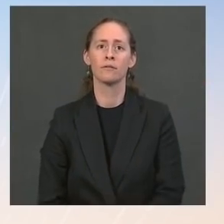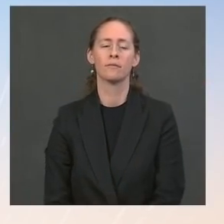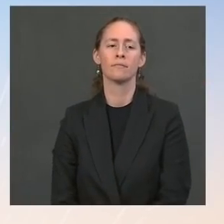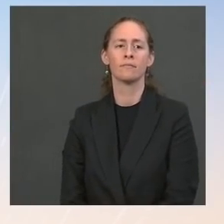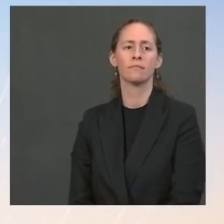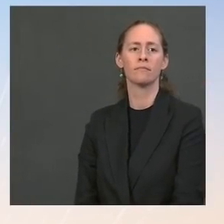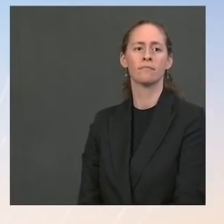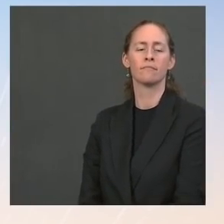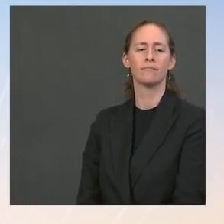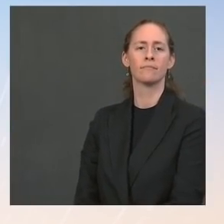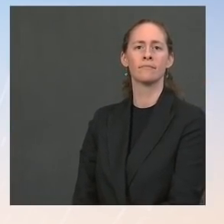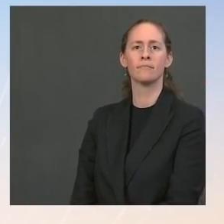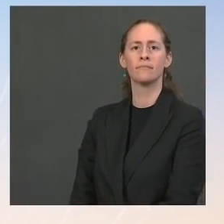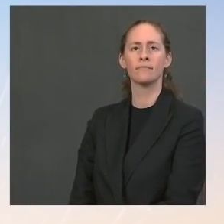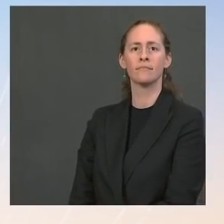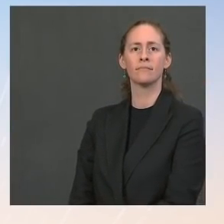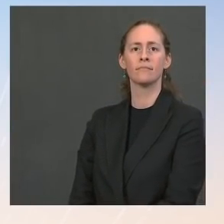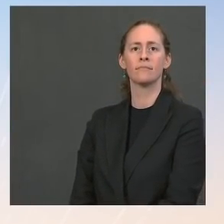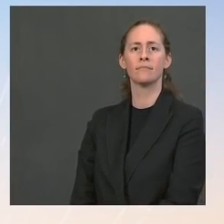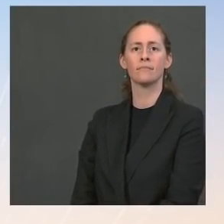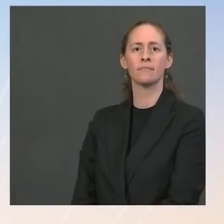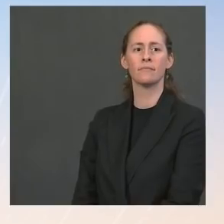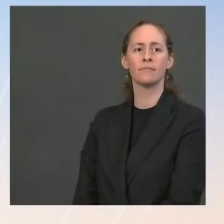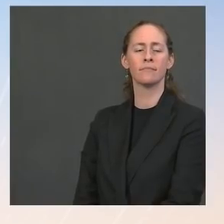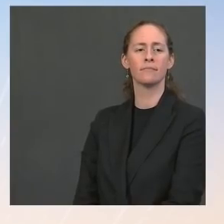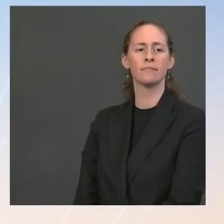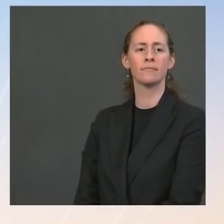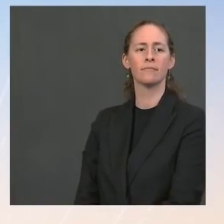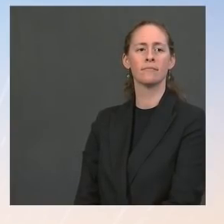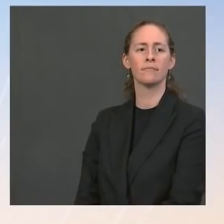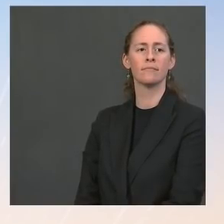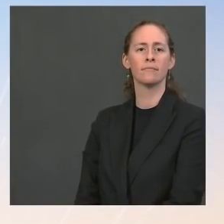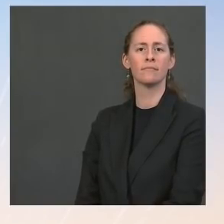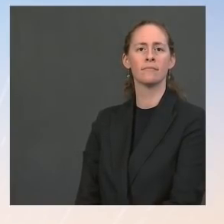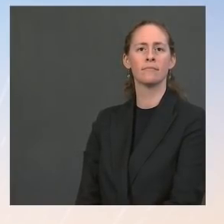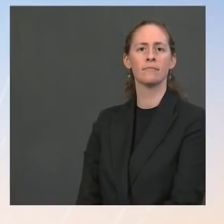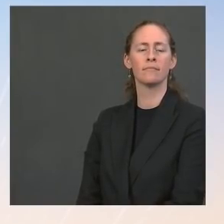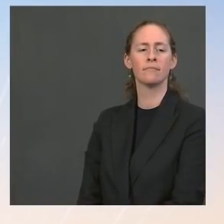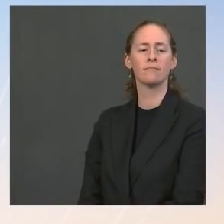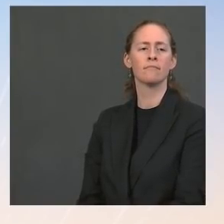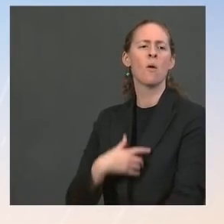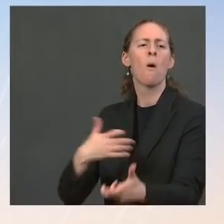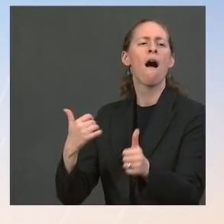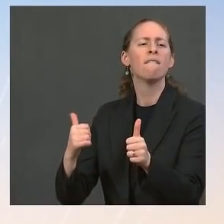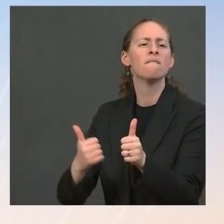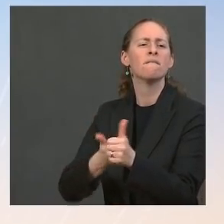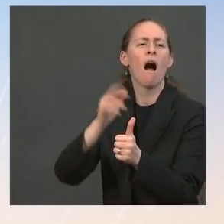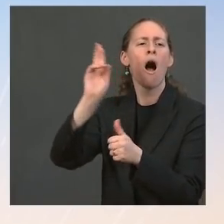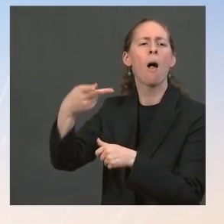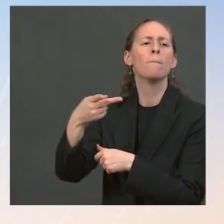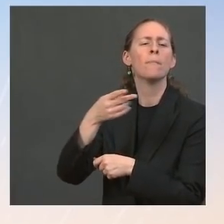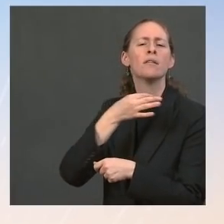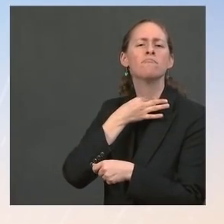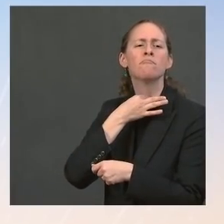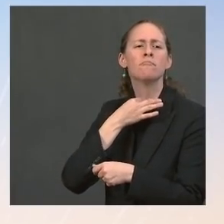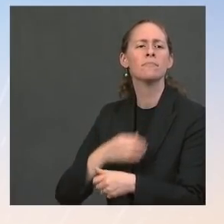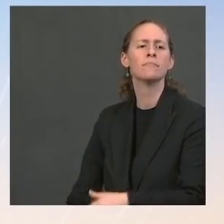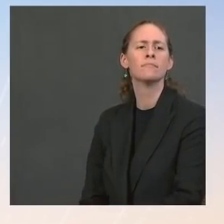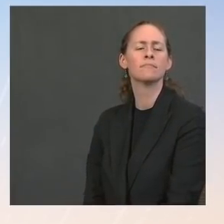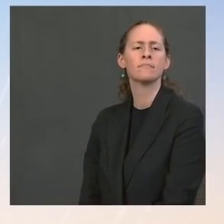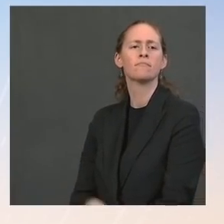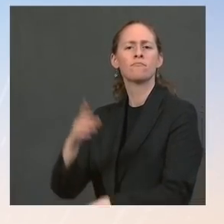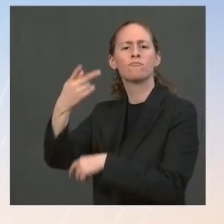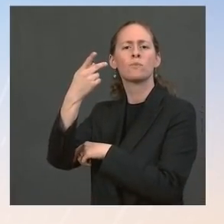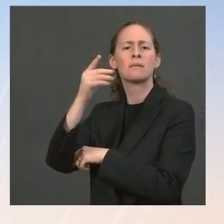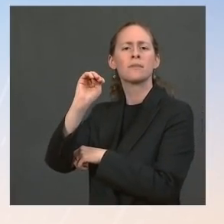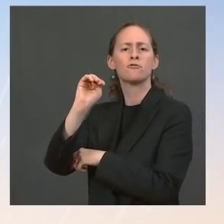next. Thanks, Jen. Just to follow up on Mike's question on what the Cuban foreign minister said, just to be specific, said it's a